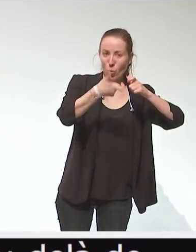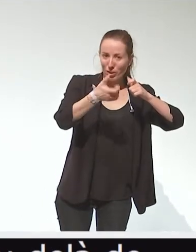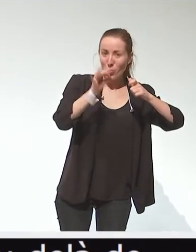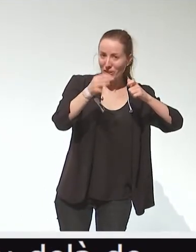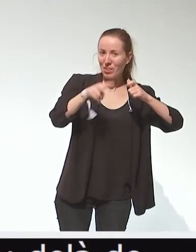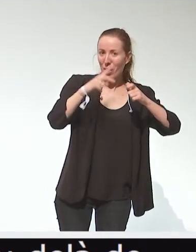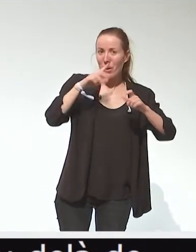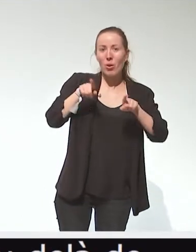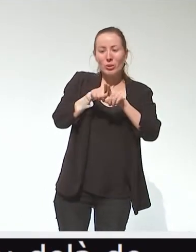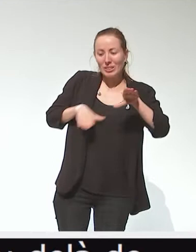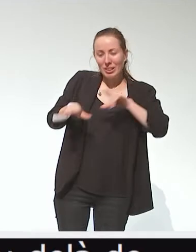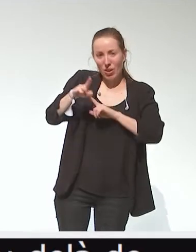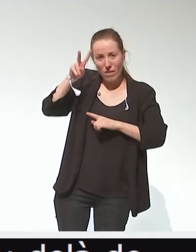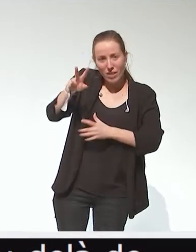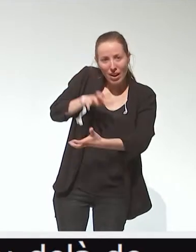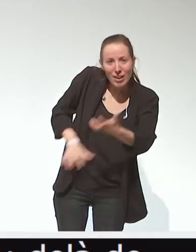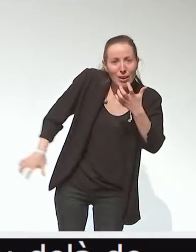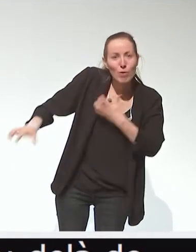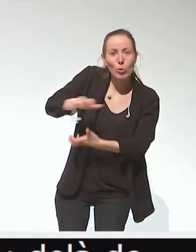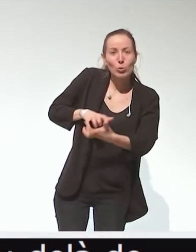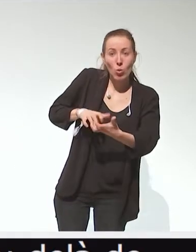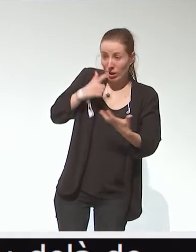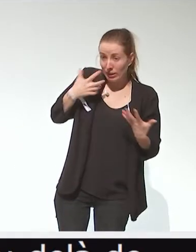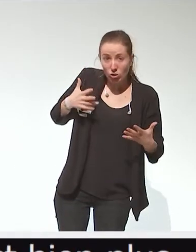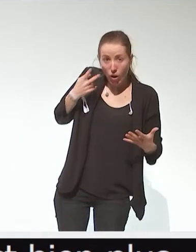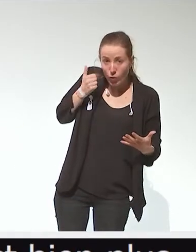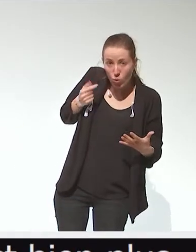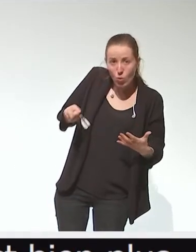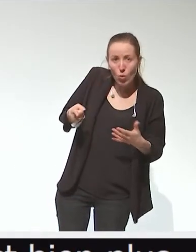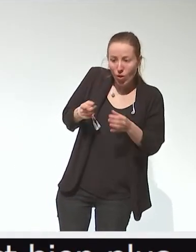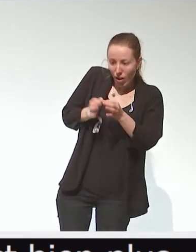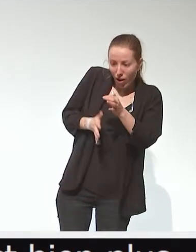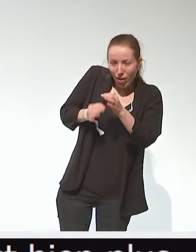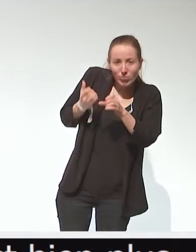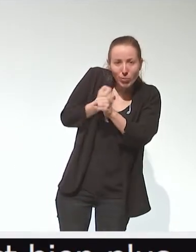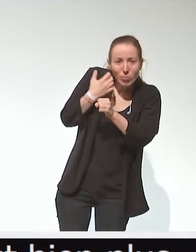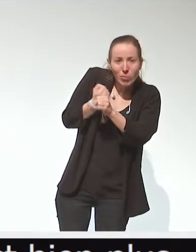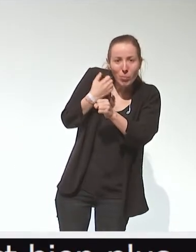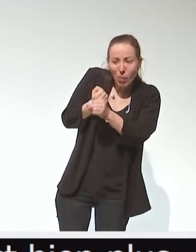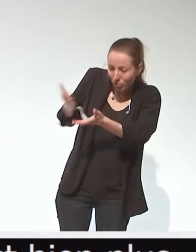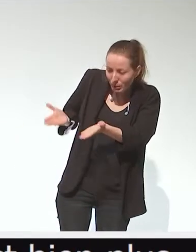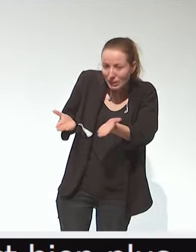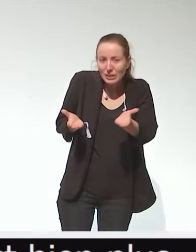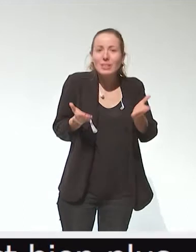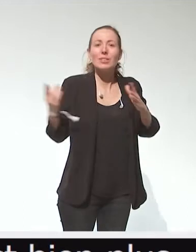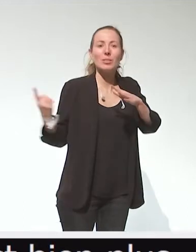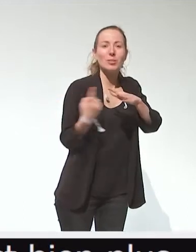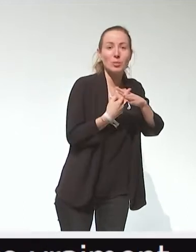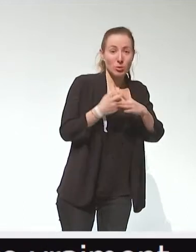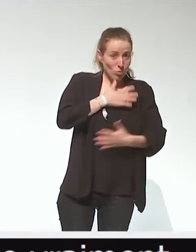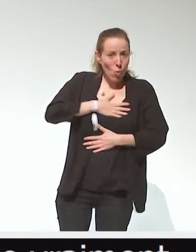it's much more than an institutional change. It's a real revolution, and we're starting to see the first